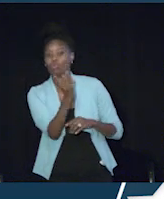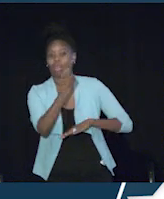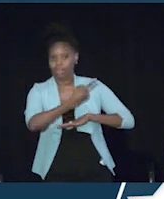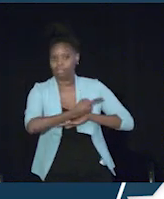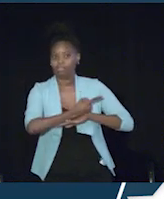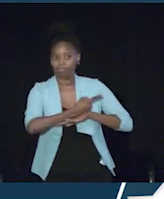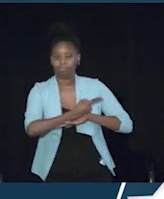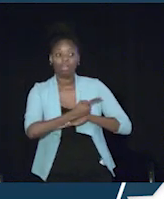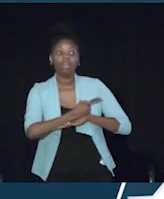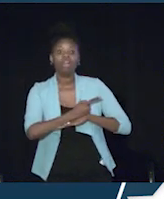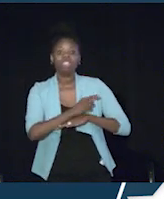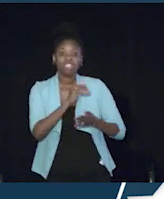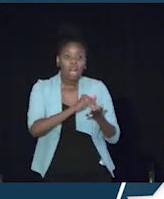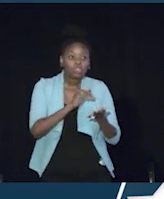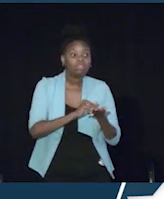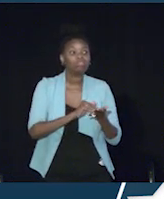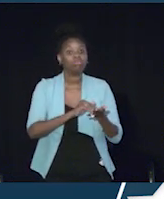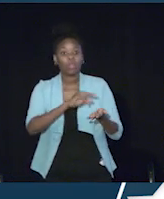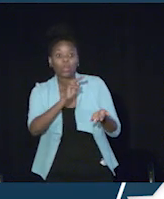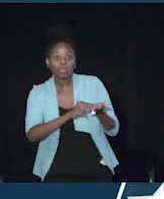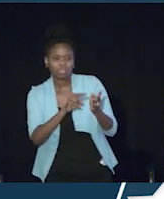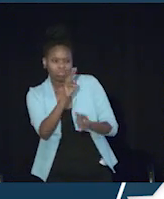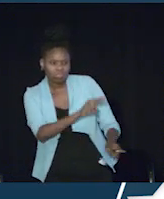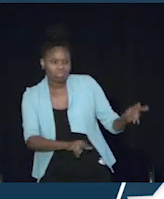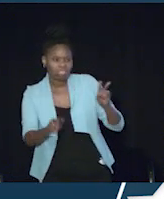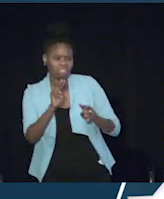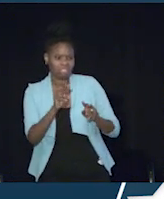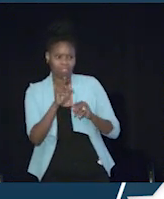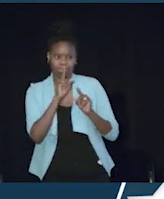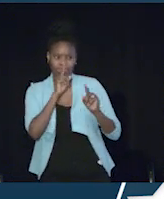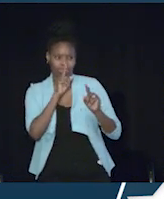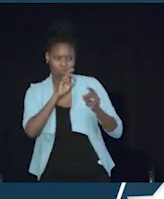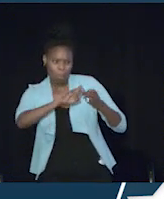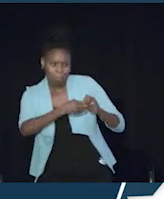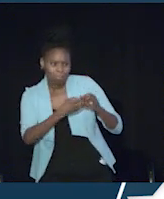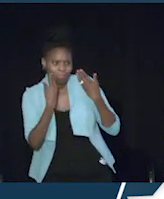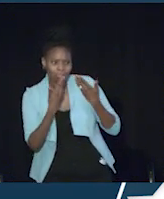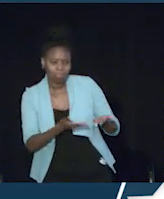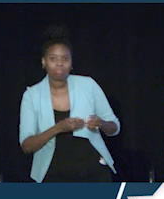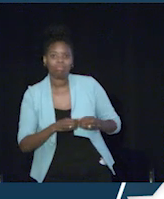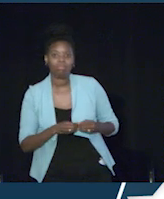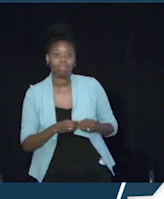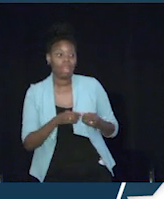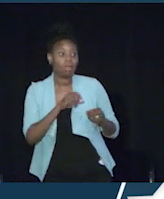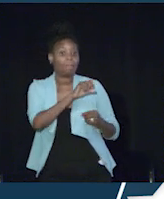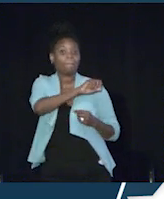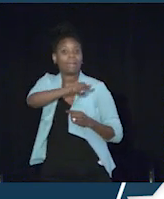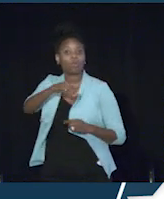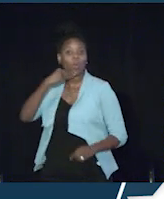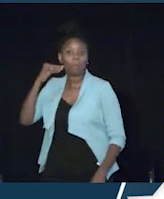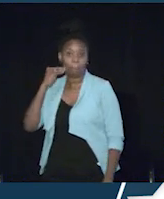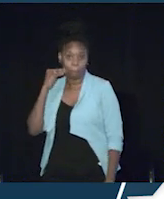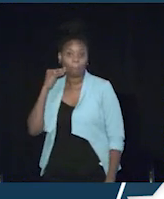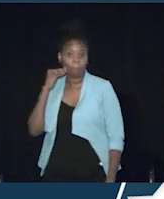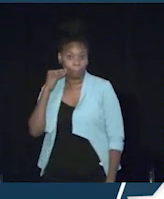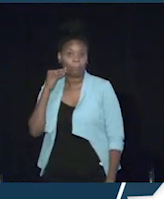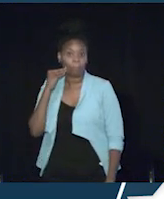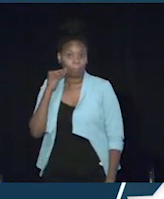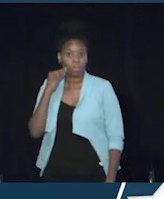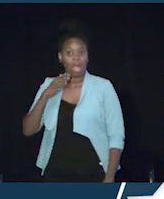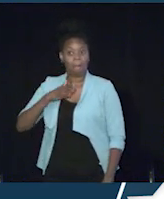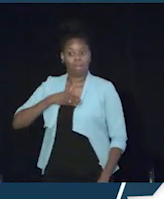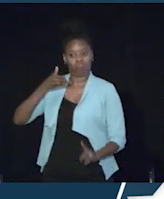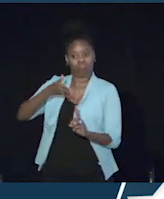couldn't figure out what was going on, so they sent me home. And my follow-up with my